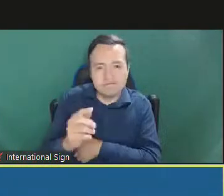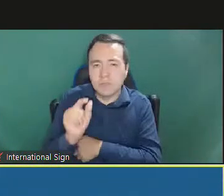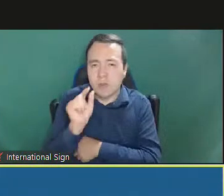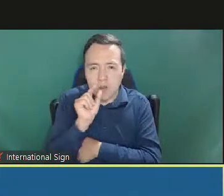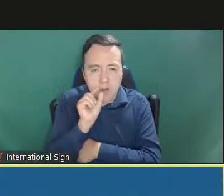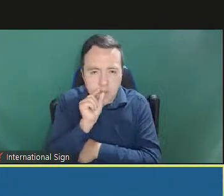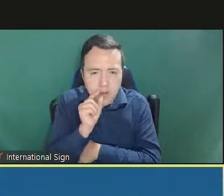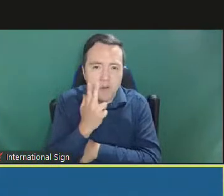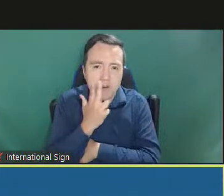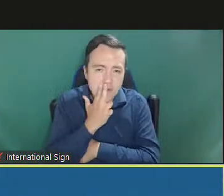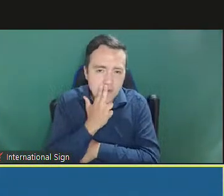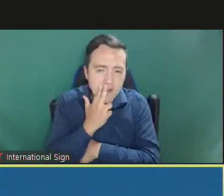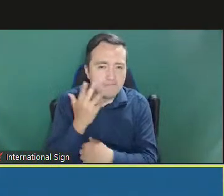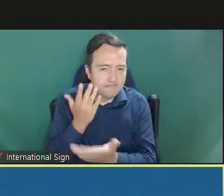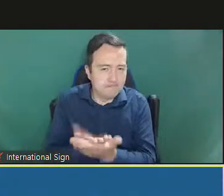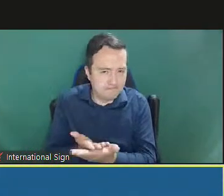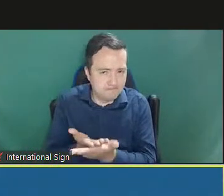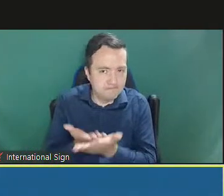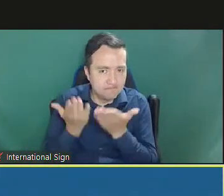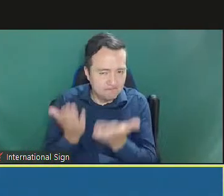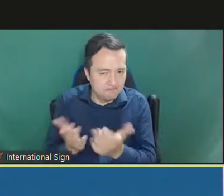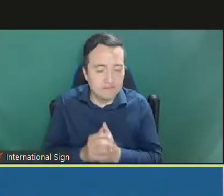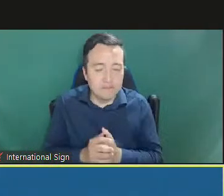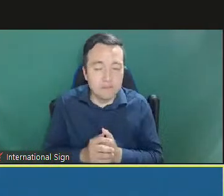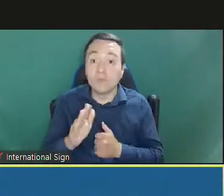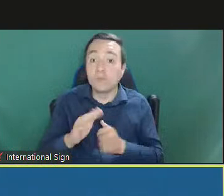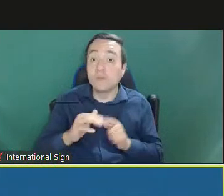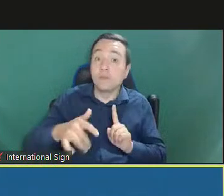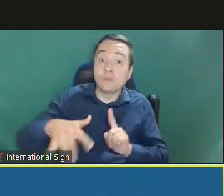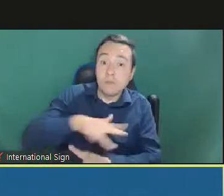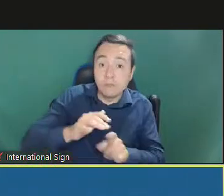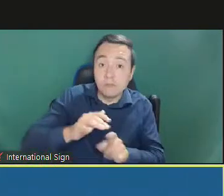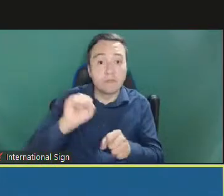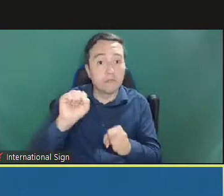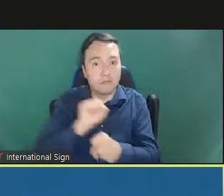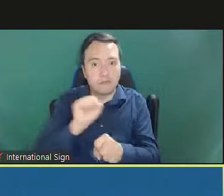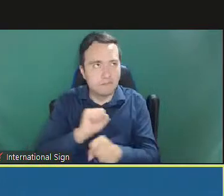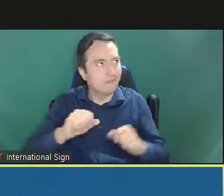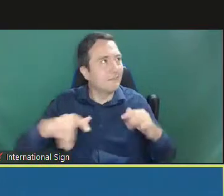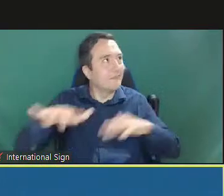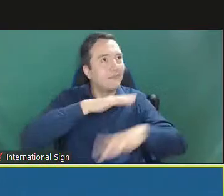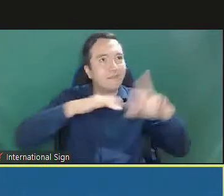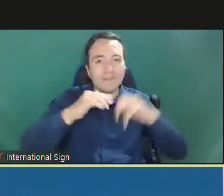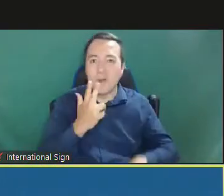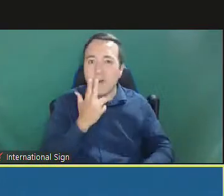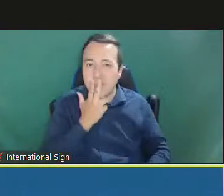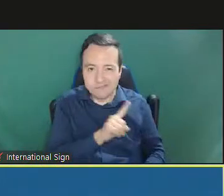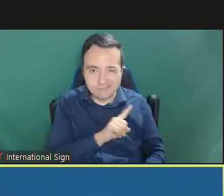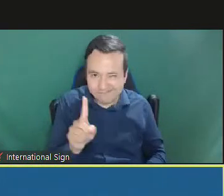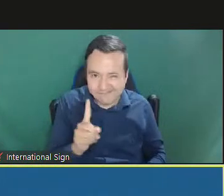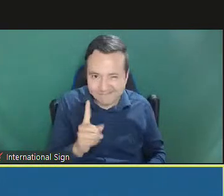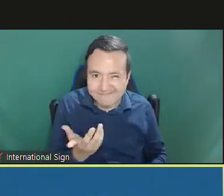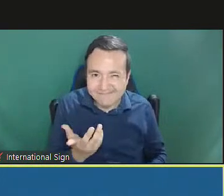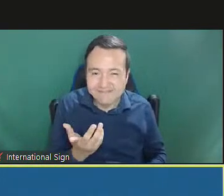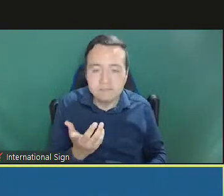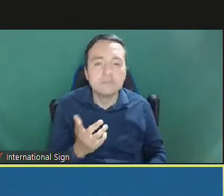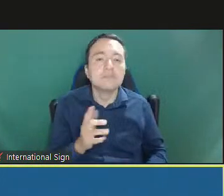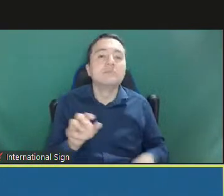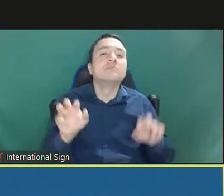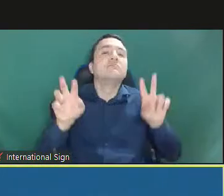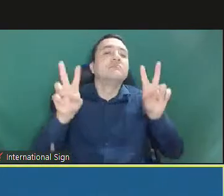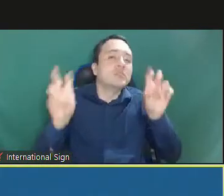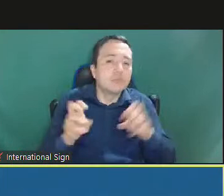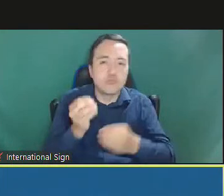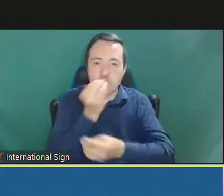tobacco packages. In the promotion of healthy diets, there's been progress in the implementation of warning labels on